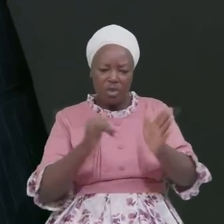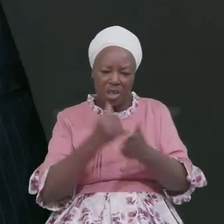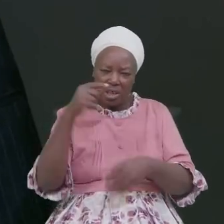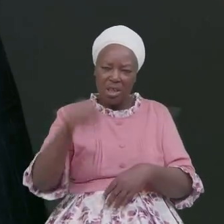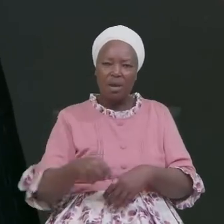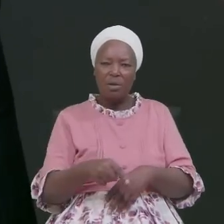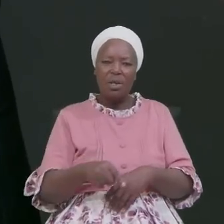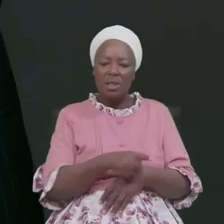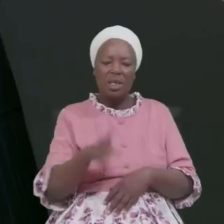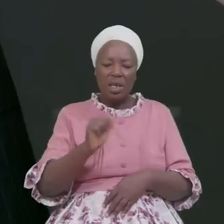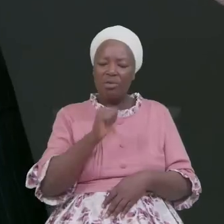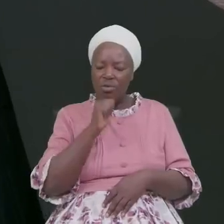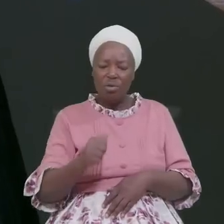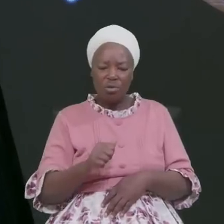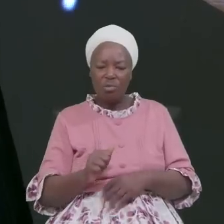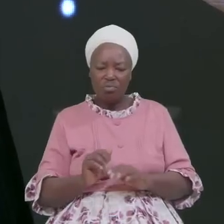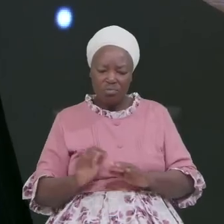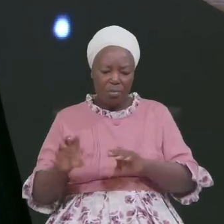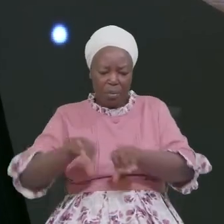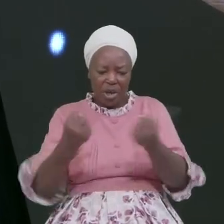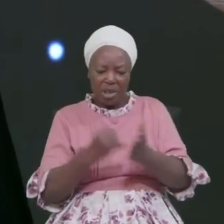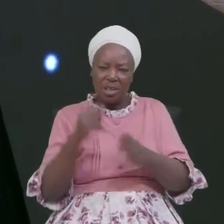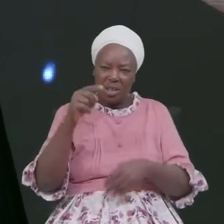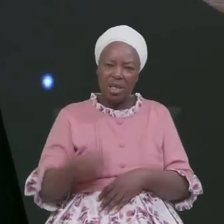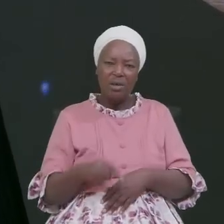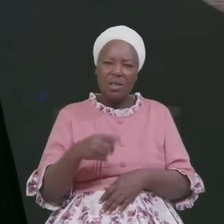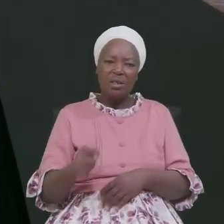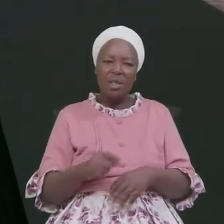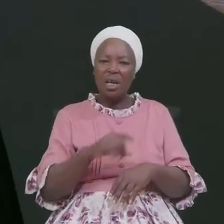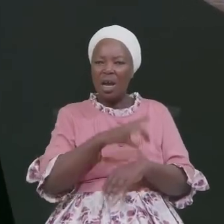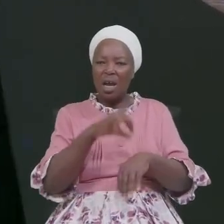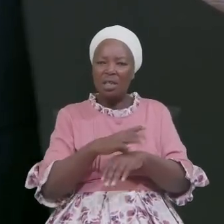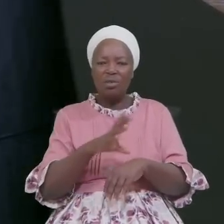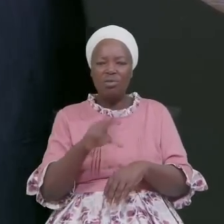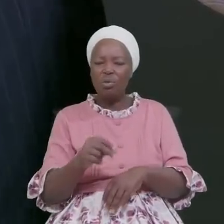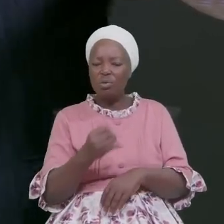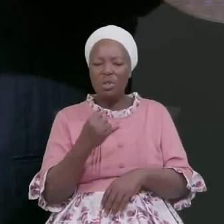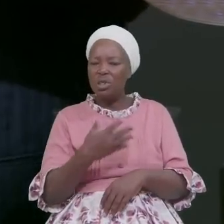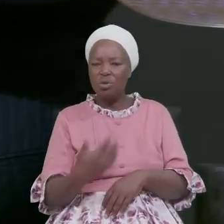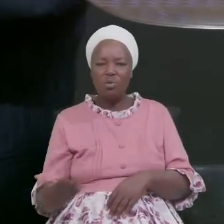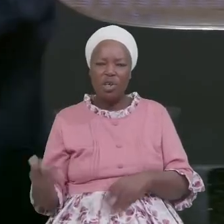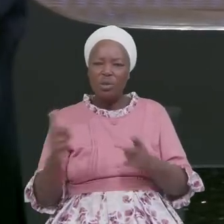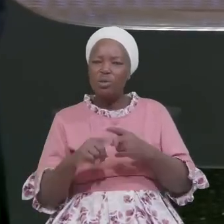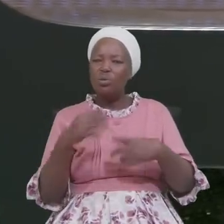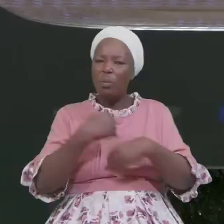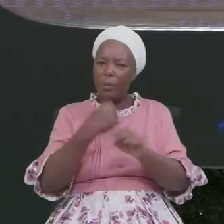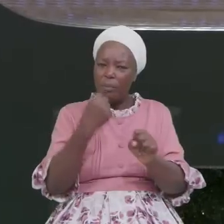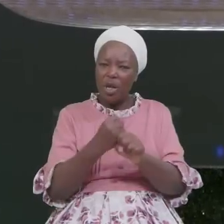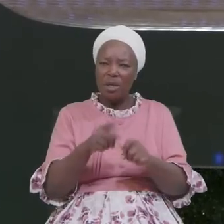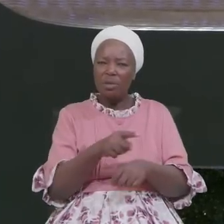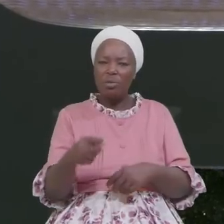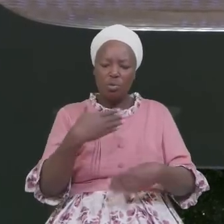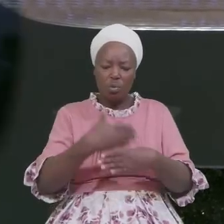they could not push it down. They had no weapon, nothing, no instrument to make those